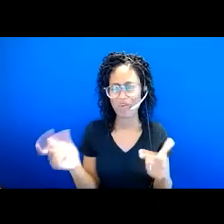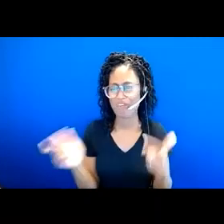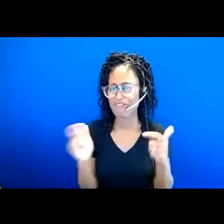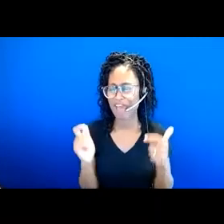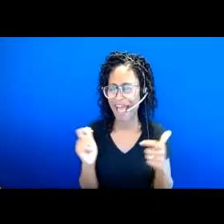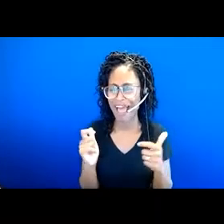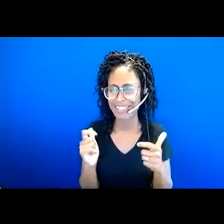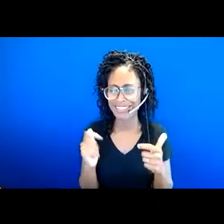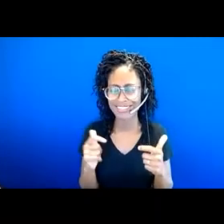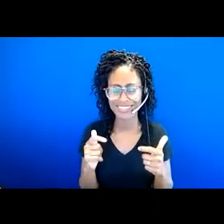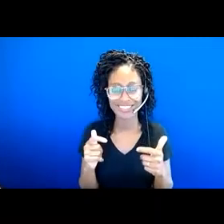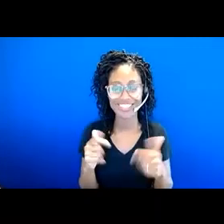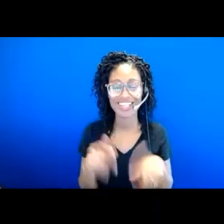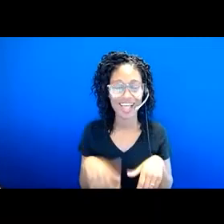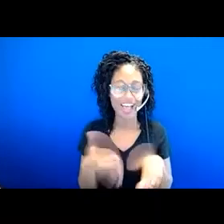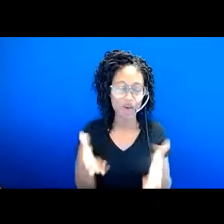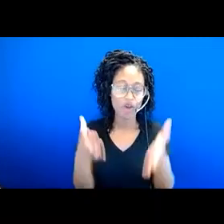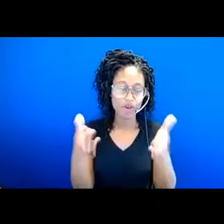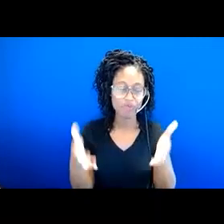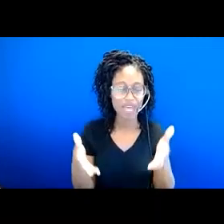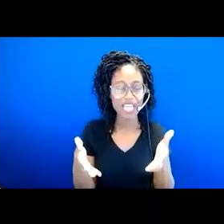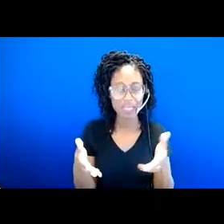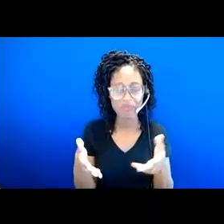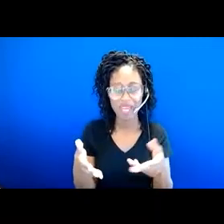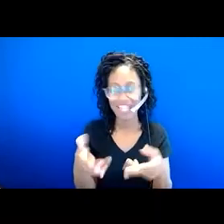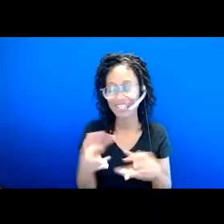you use either of those two platforms.